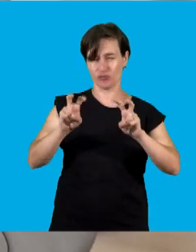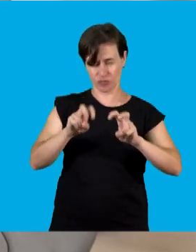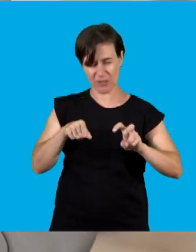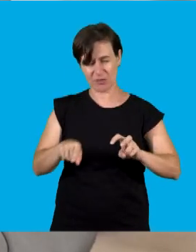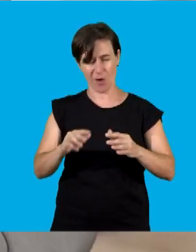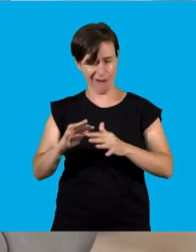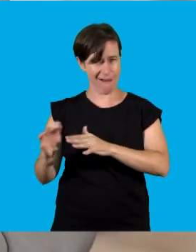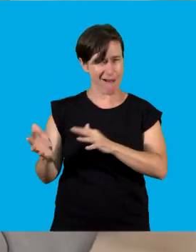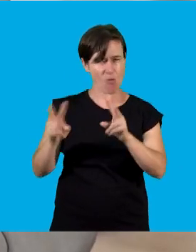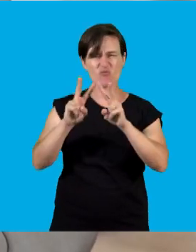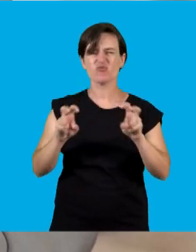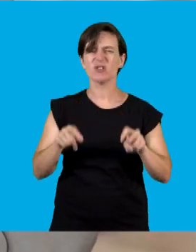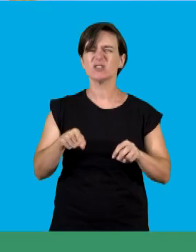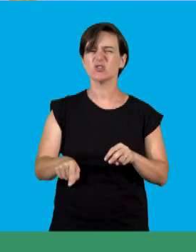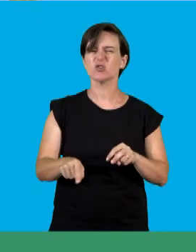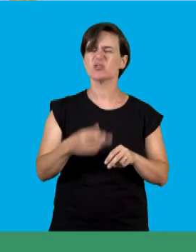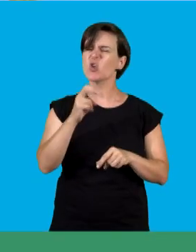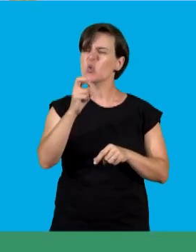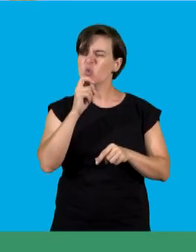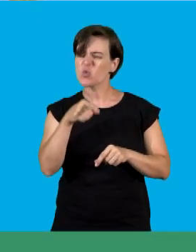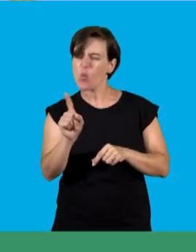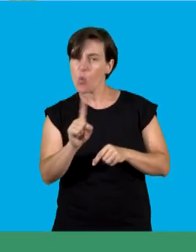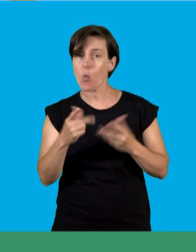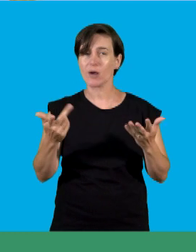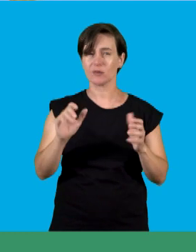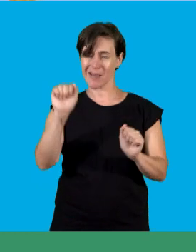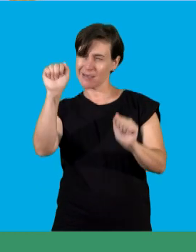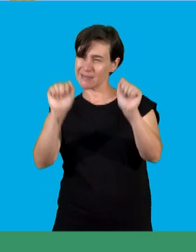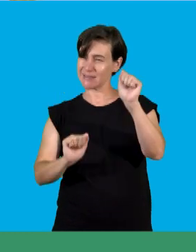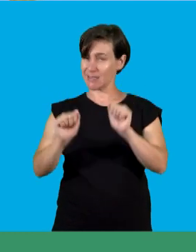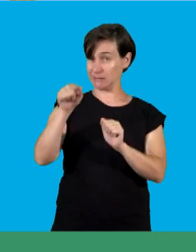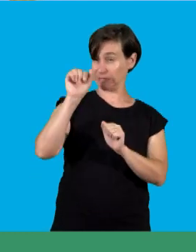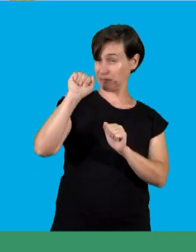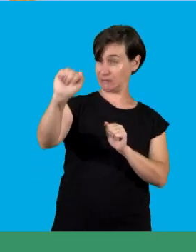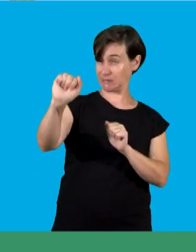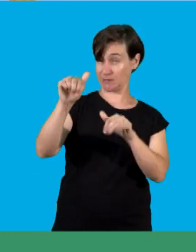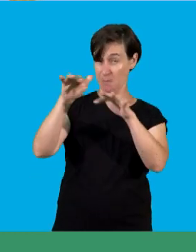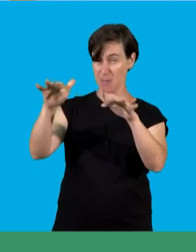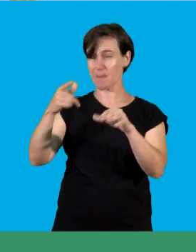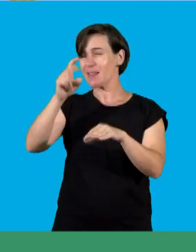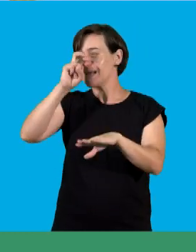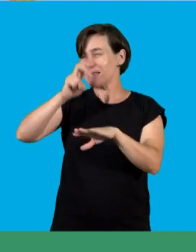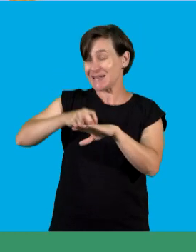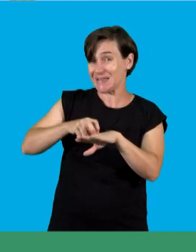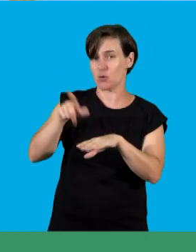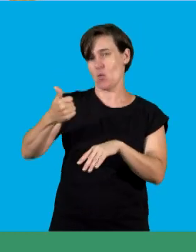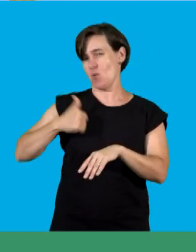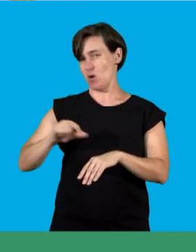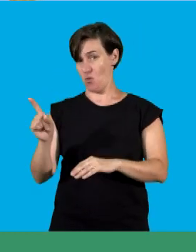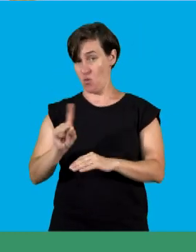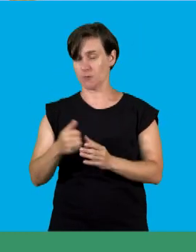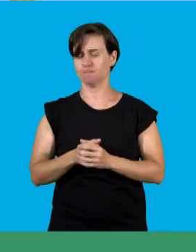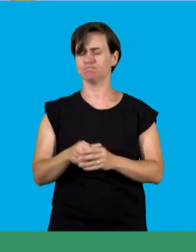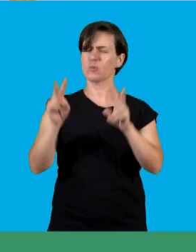research instruments, basically. So research instruments is used to do what? To assess the needs and the desires. So